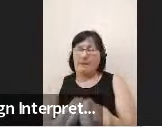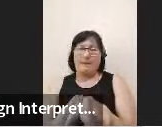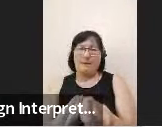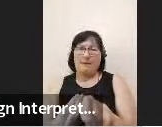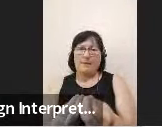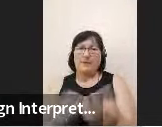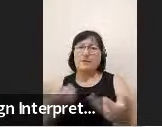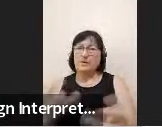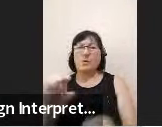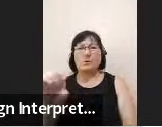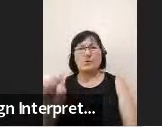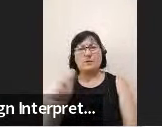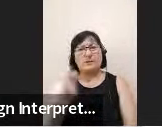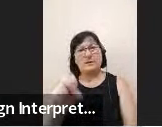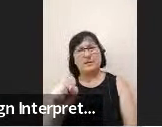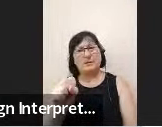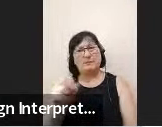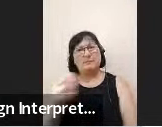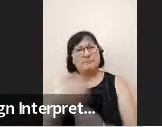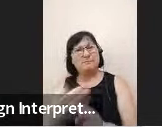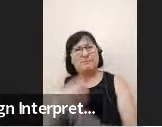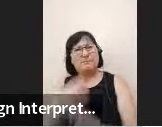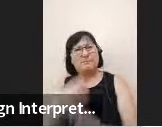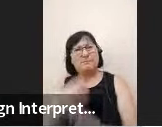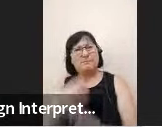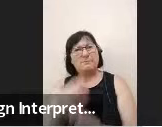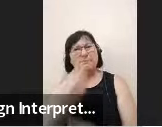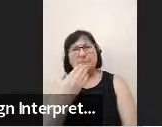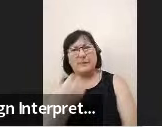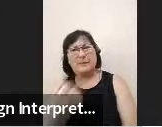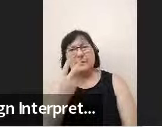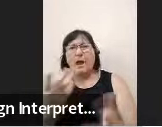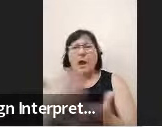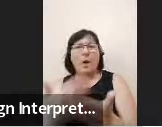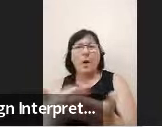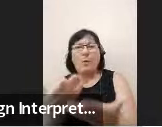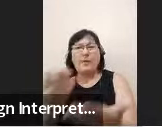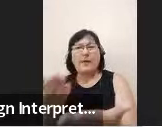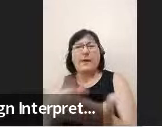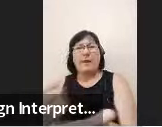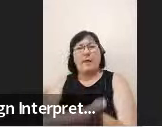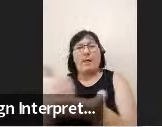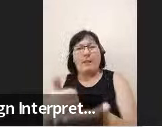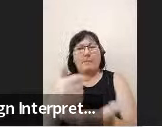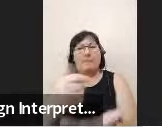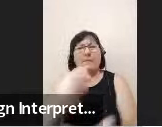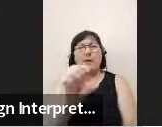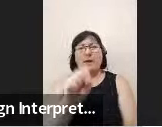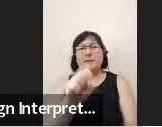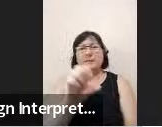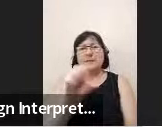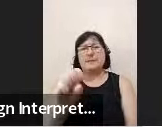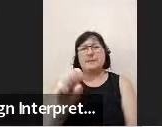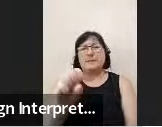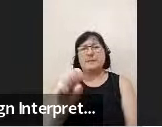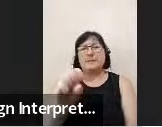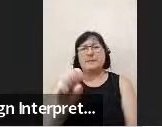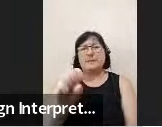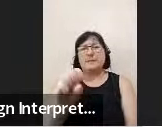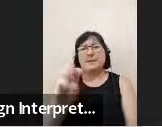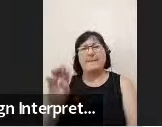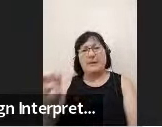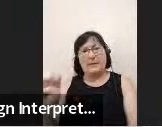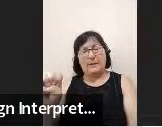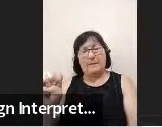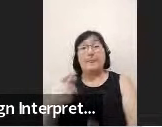they accommodate SMMEs, which is why then today we are here to share those with you.